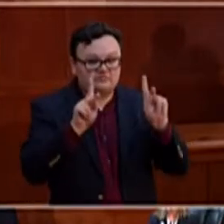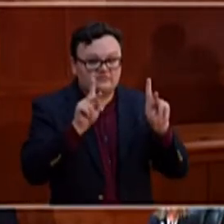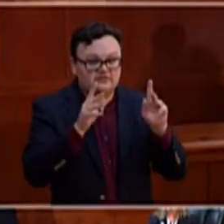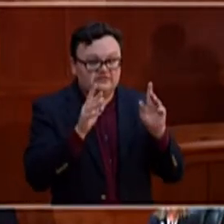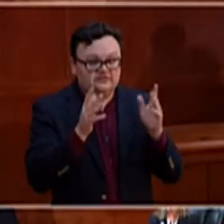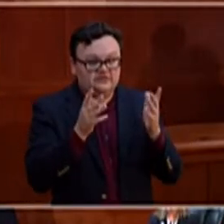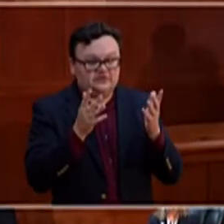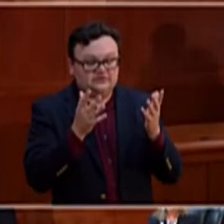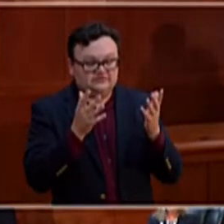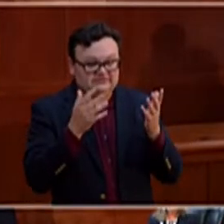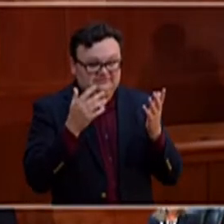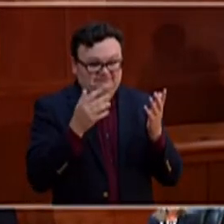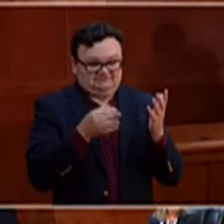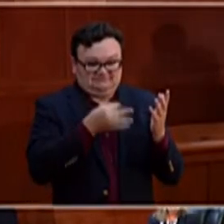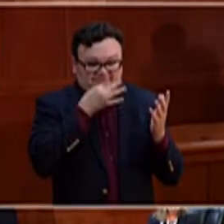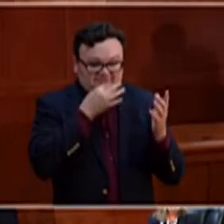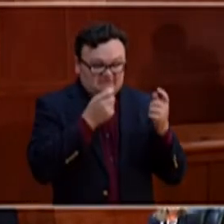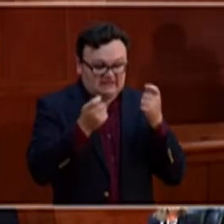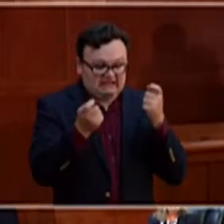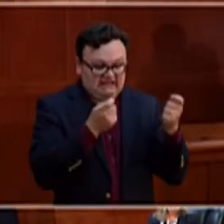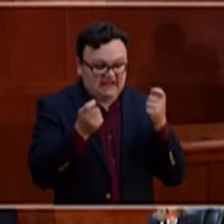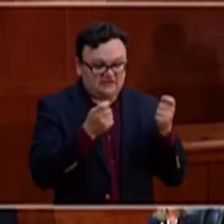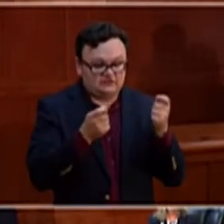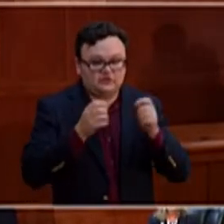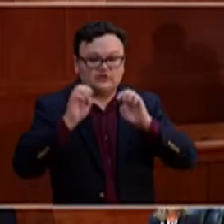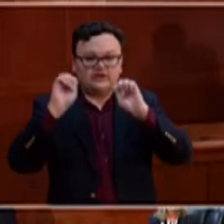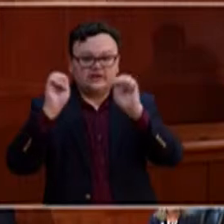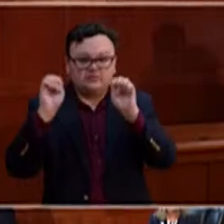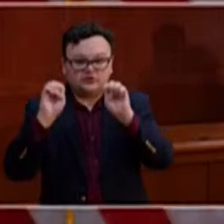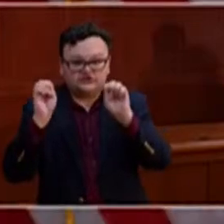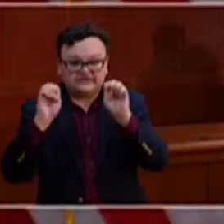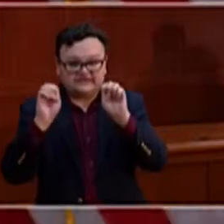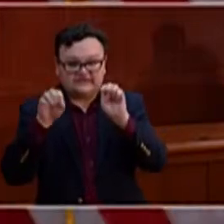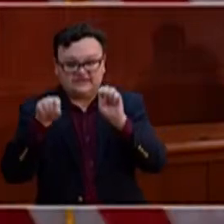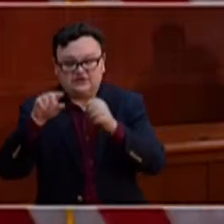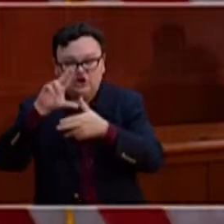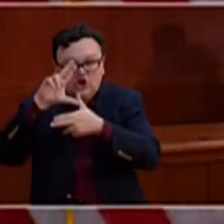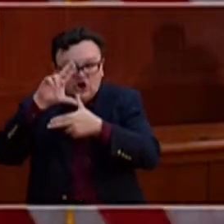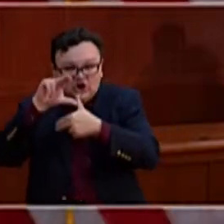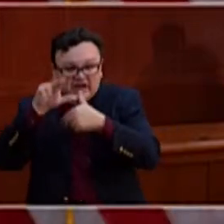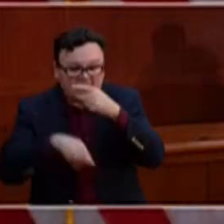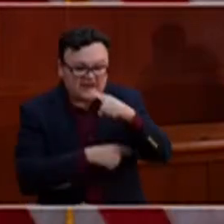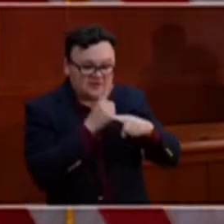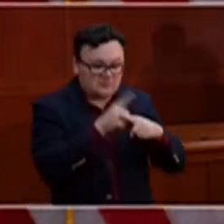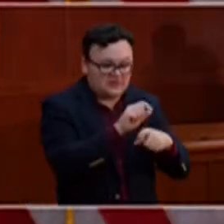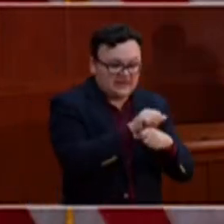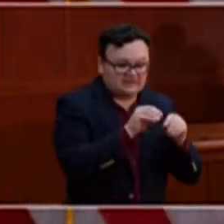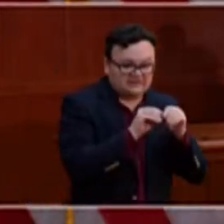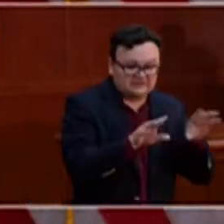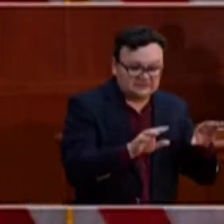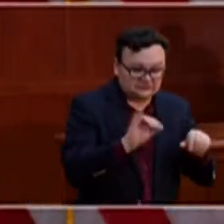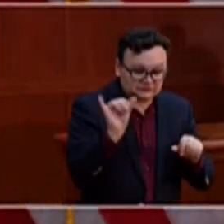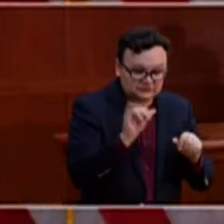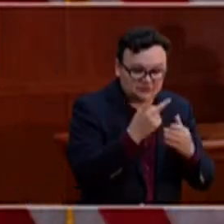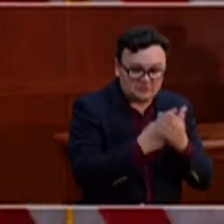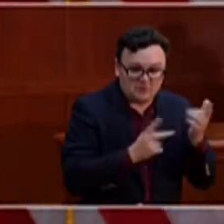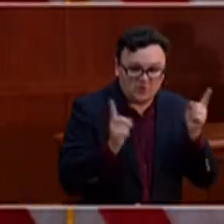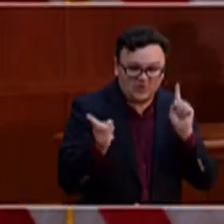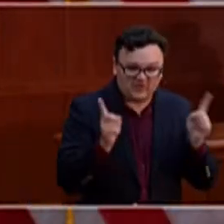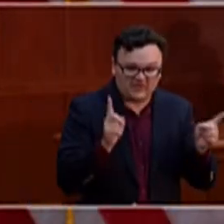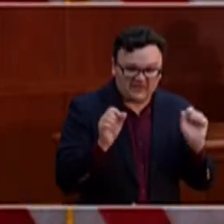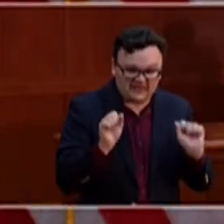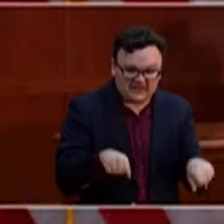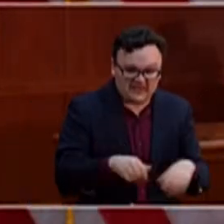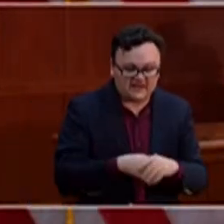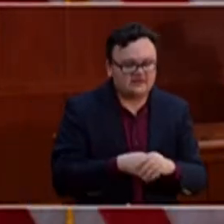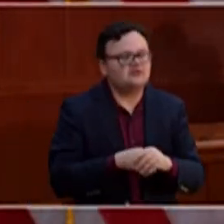hurricane? Well, fortunately, this is something that they plan for, and so they do. Everyone who was working from home, they have the capacity to do that,